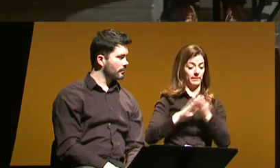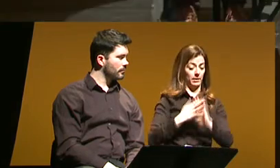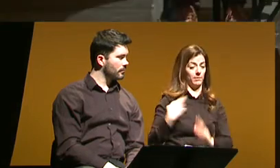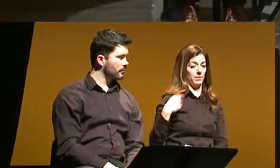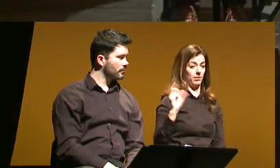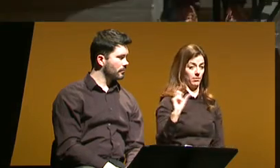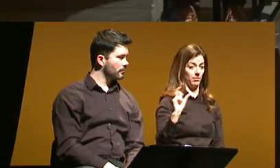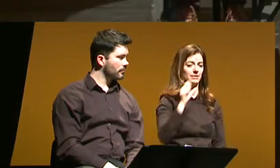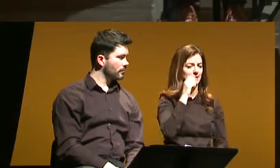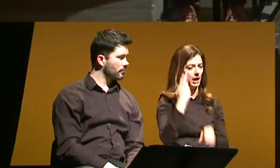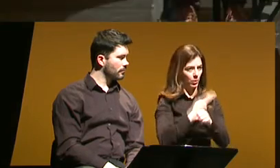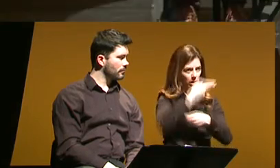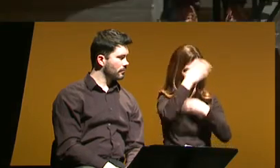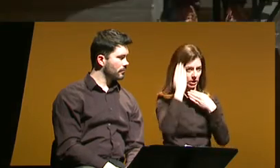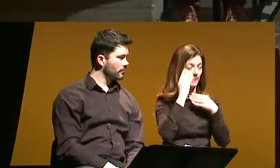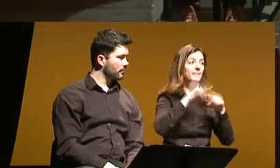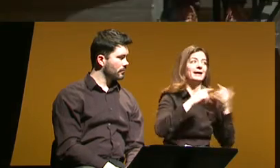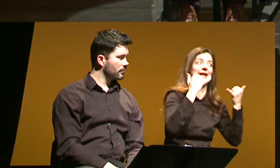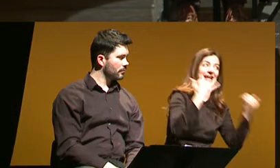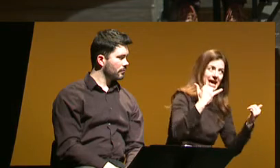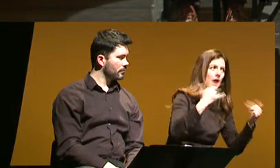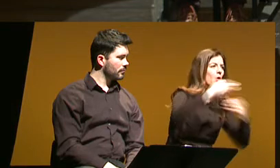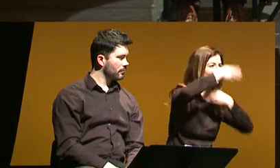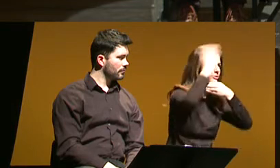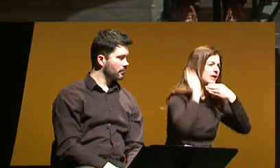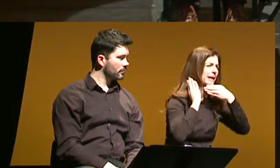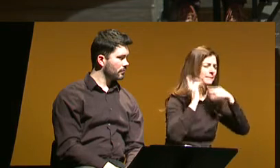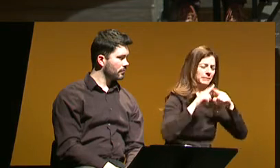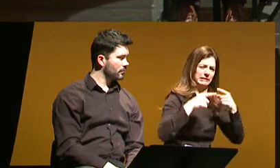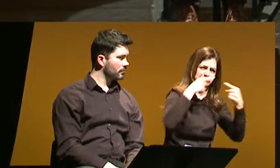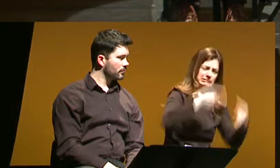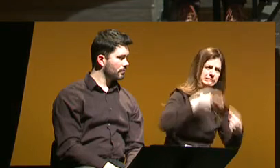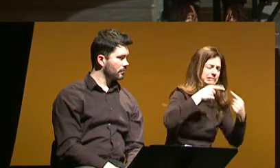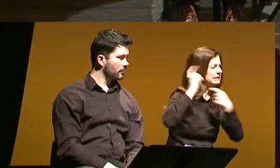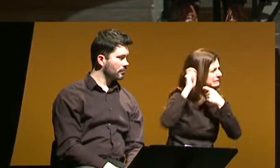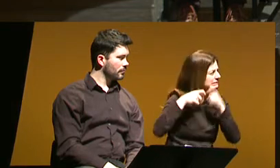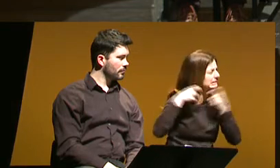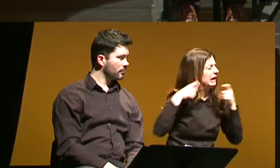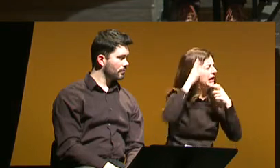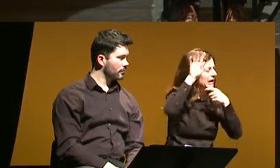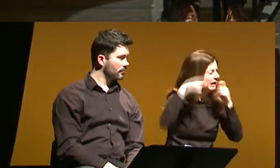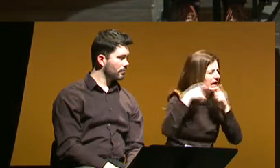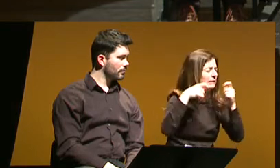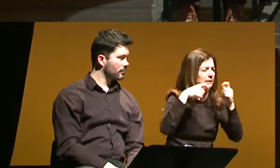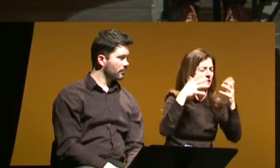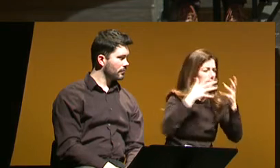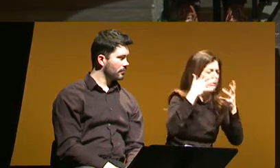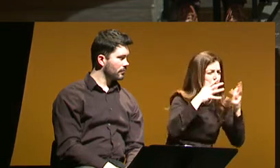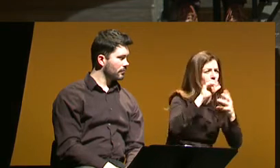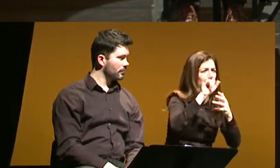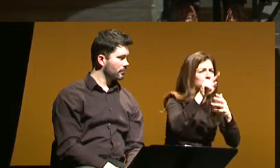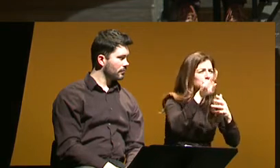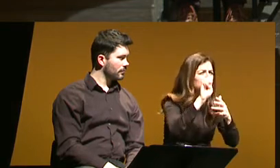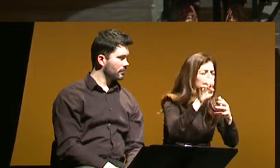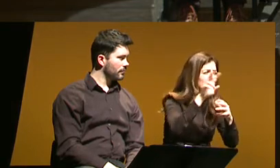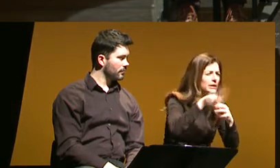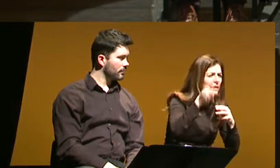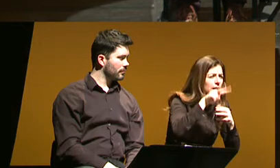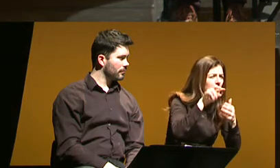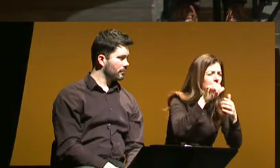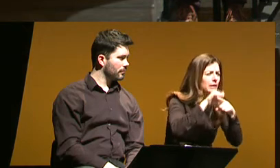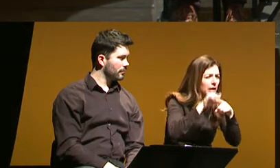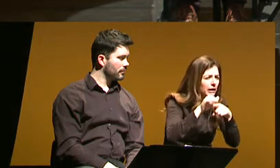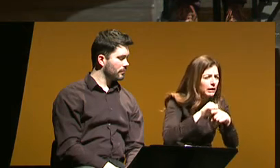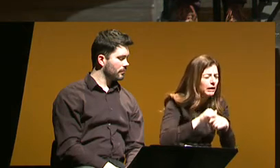wear it. It's not easy to learn to tie it. I have to watch YouTube videos. On the first day of